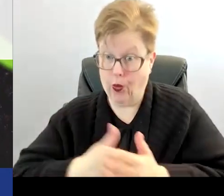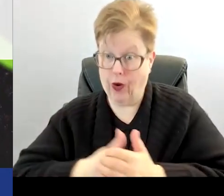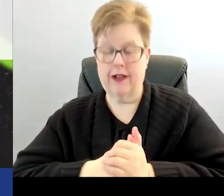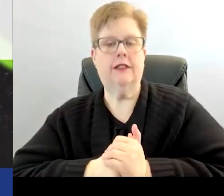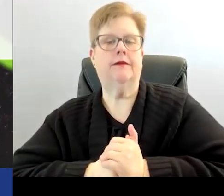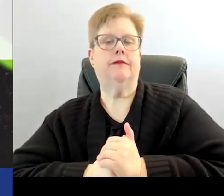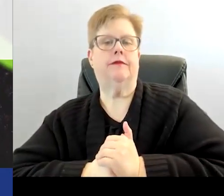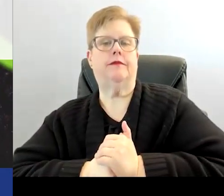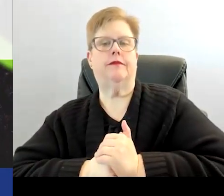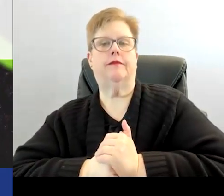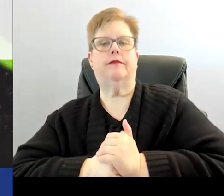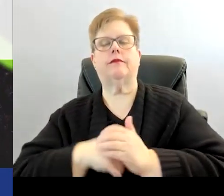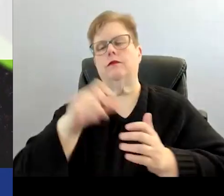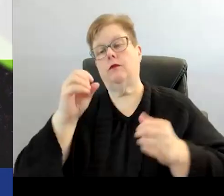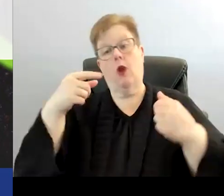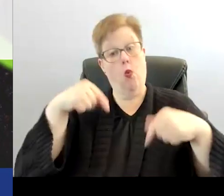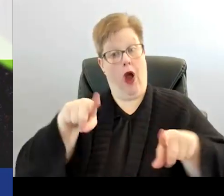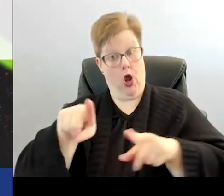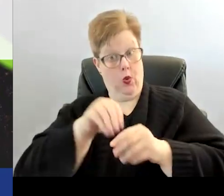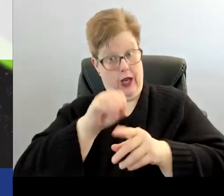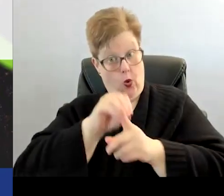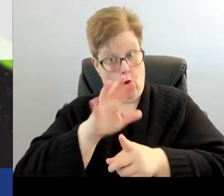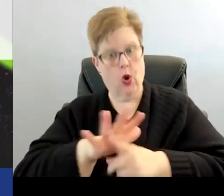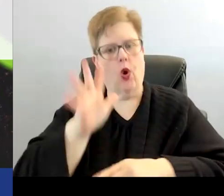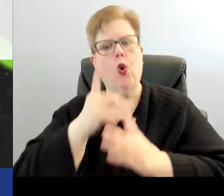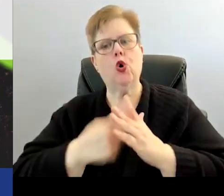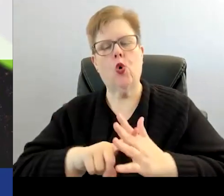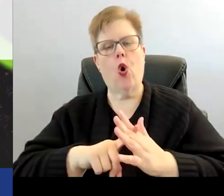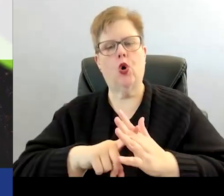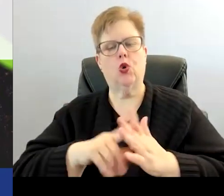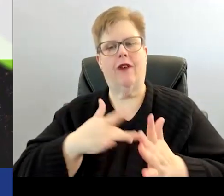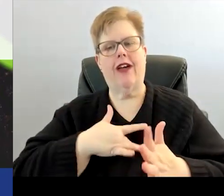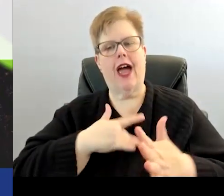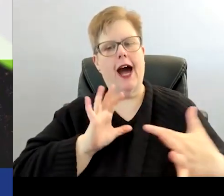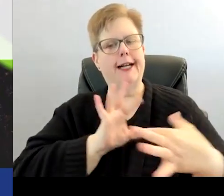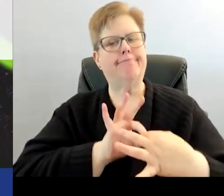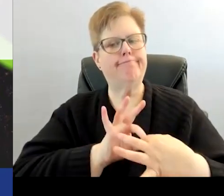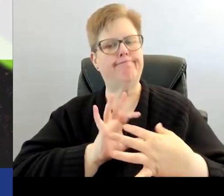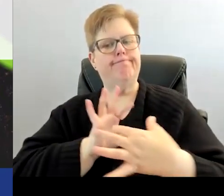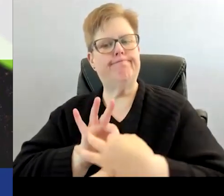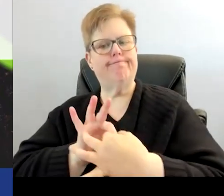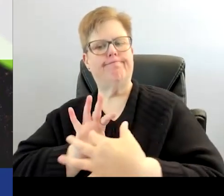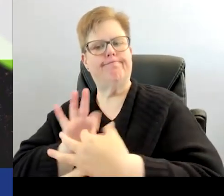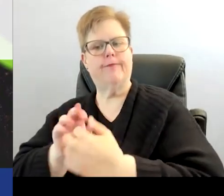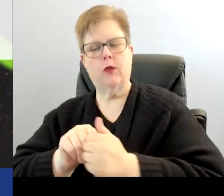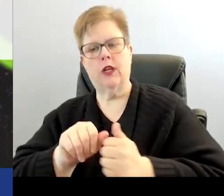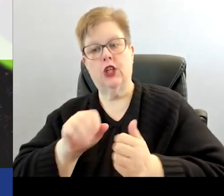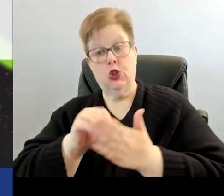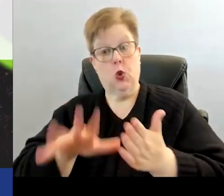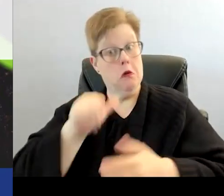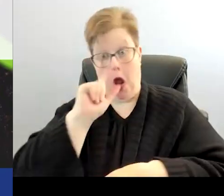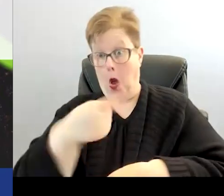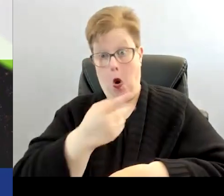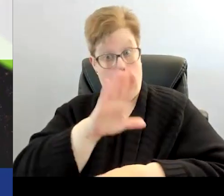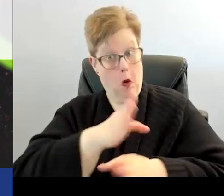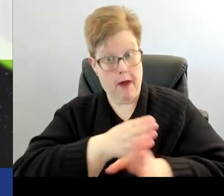our hope is while you're in orientation, that you will start to make some of those connections with students, not just within your major,